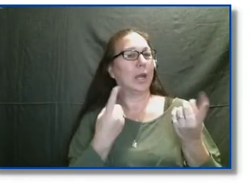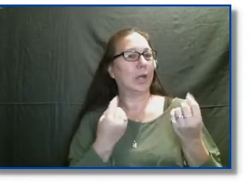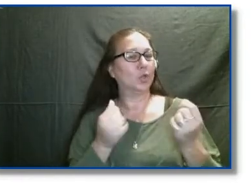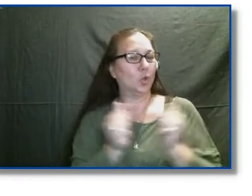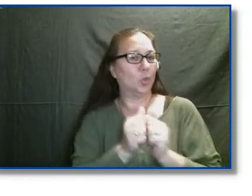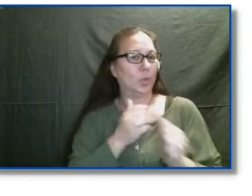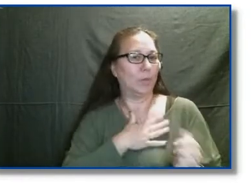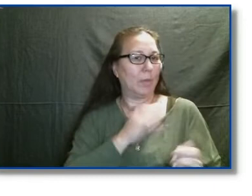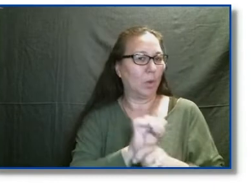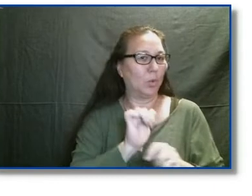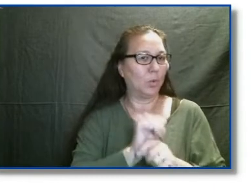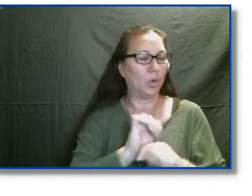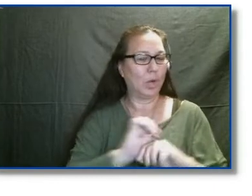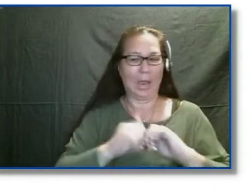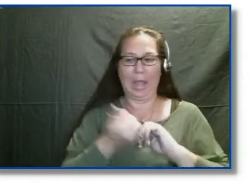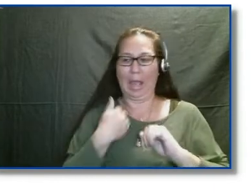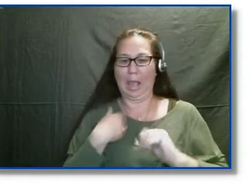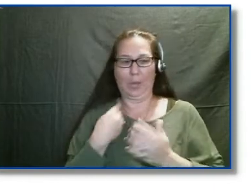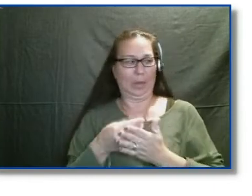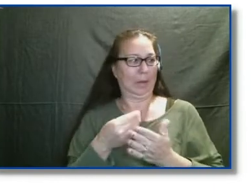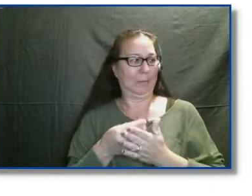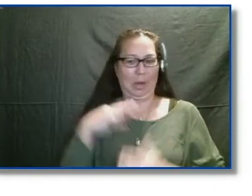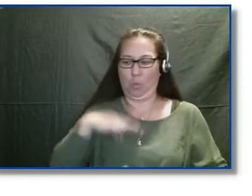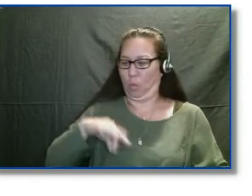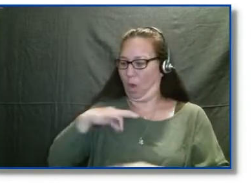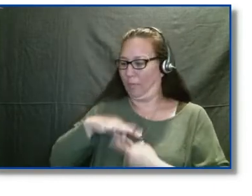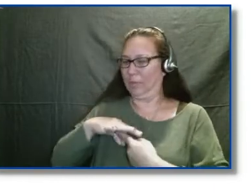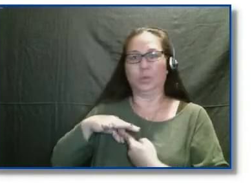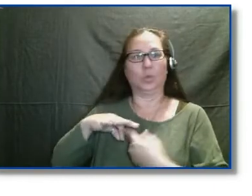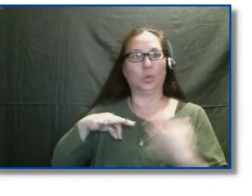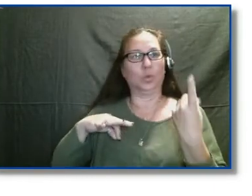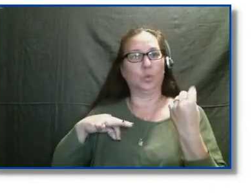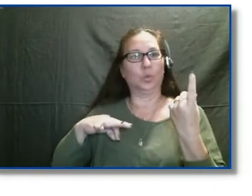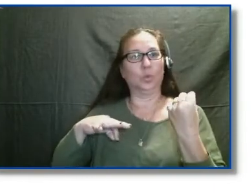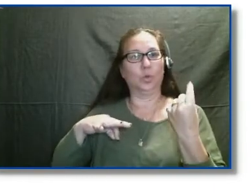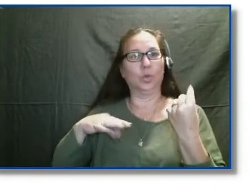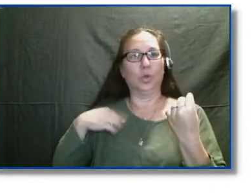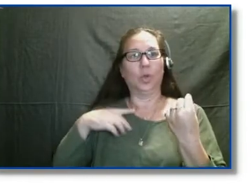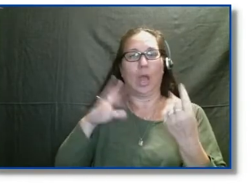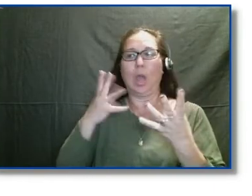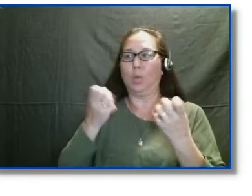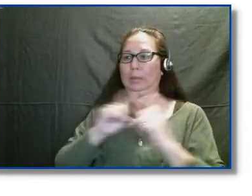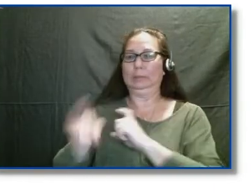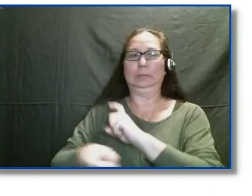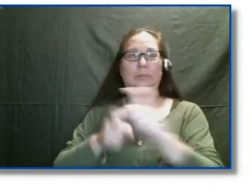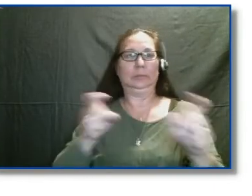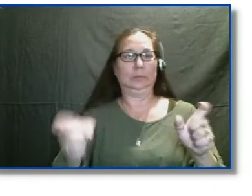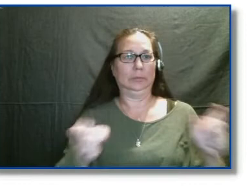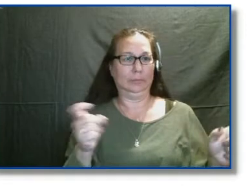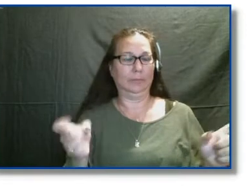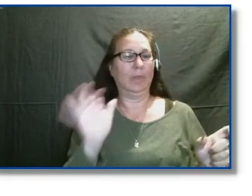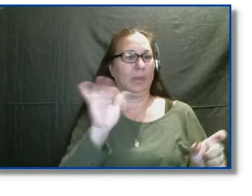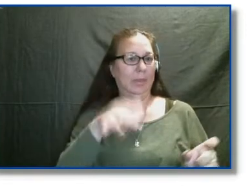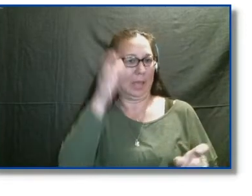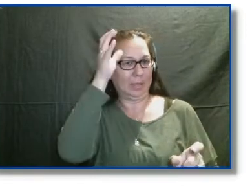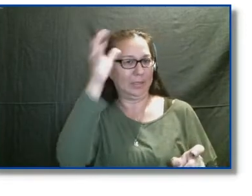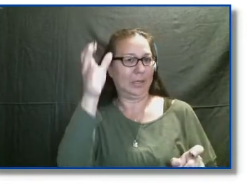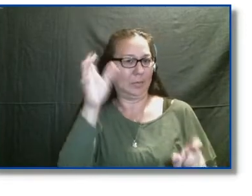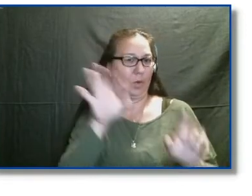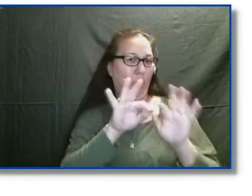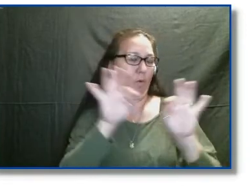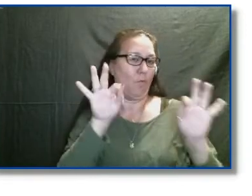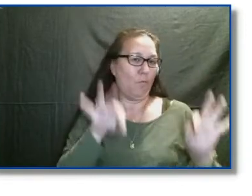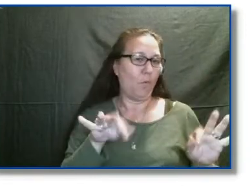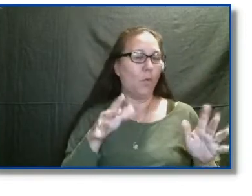this redistribution of profits as a new also form, conceptual form, but also something that changes the way that works